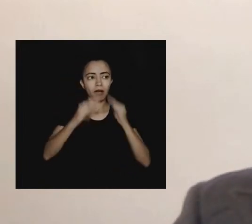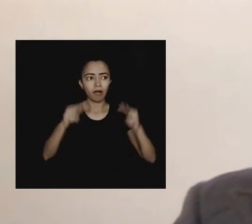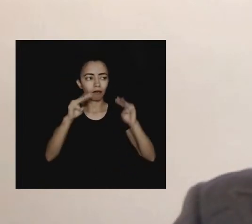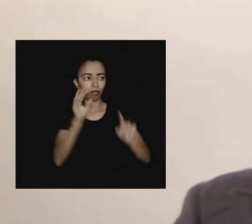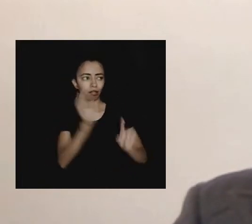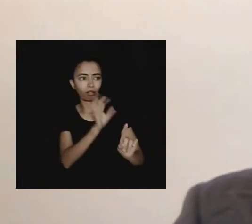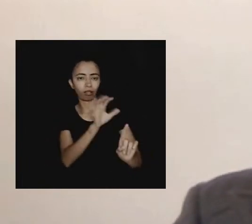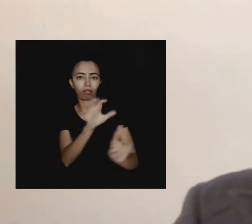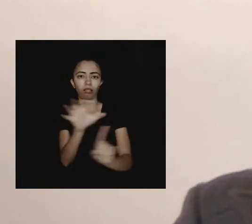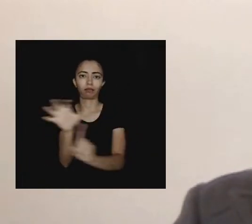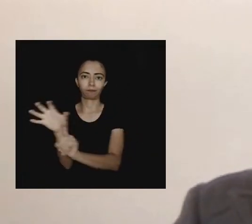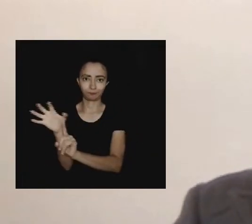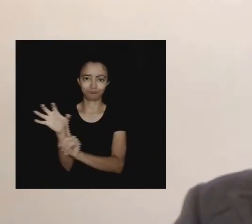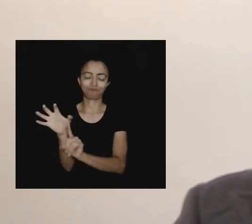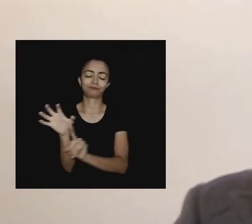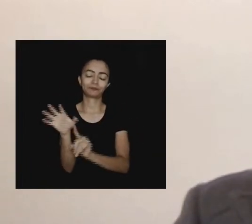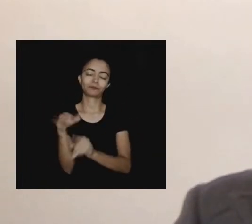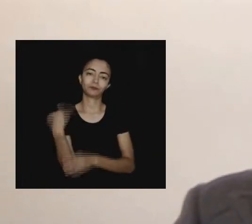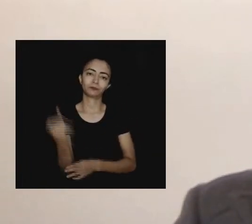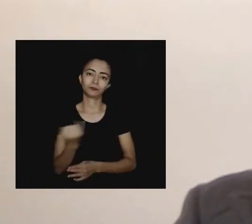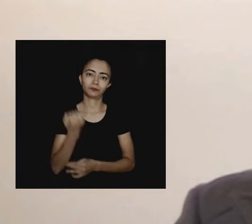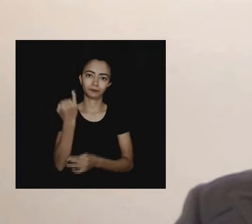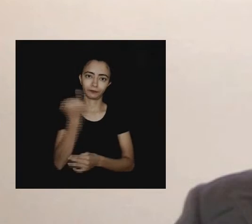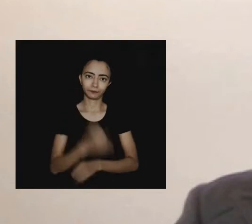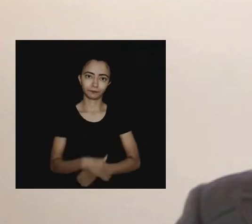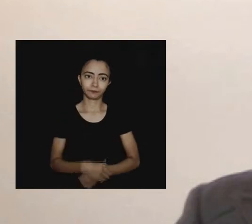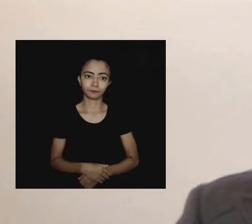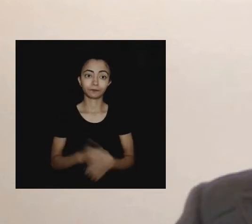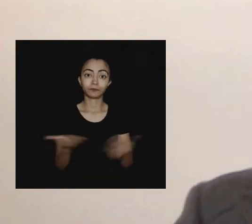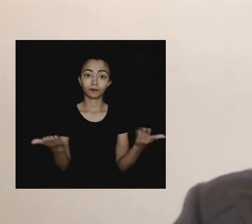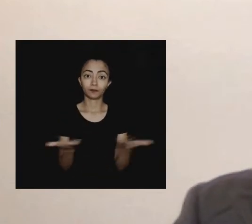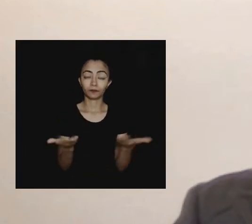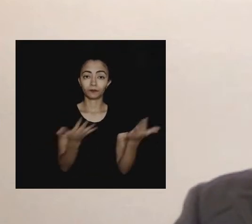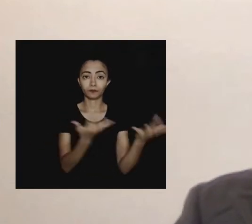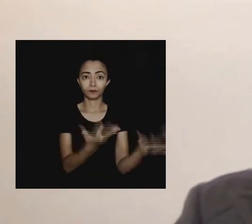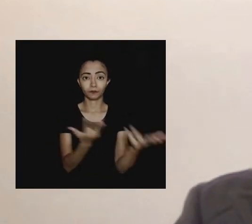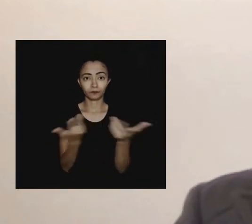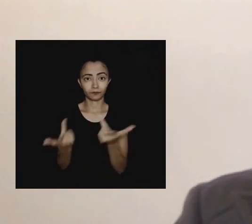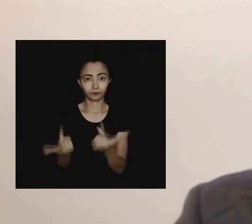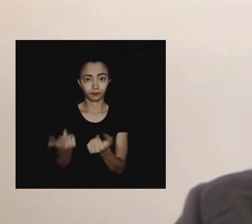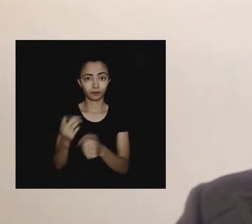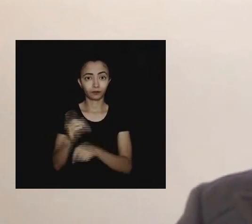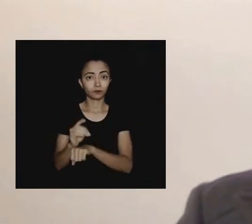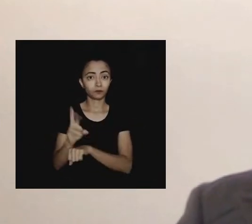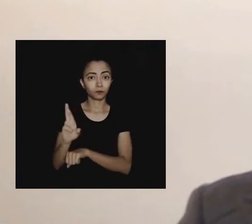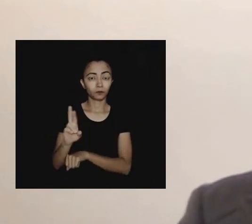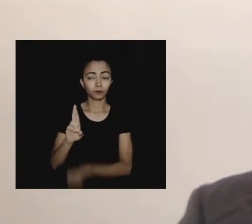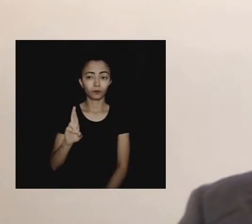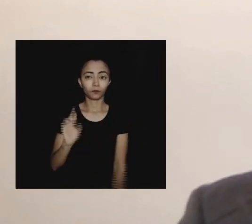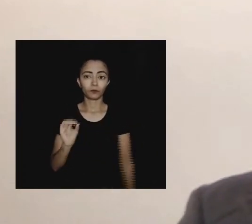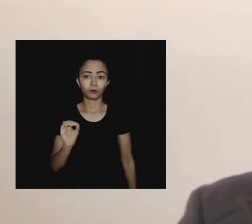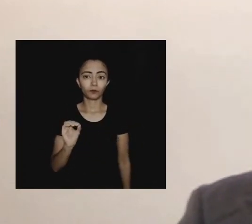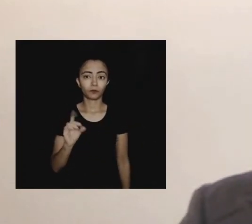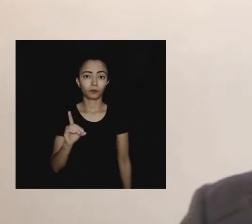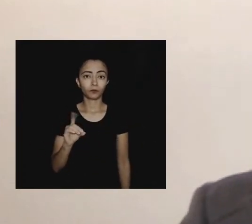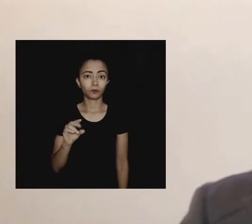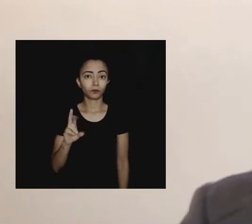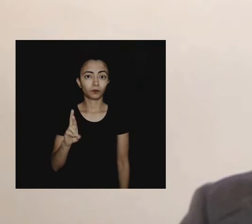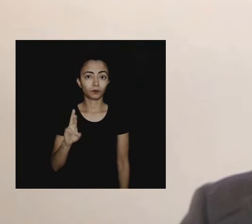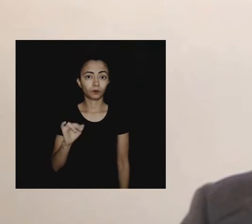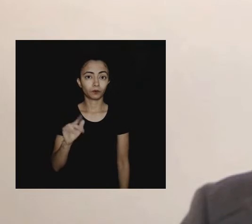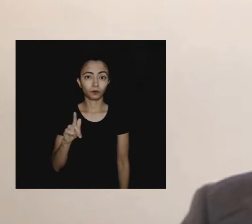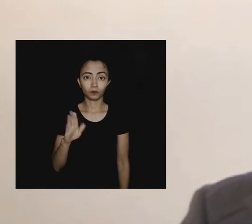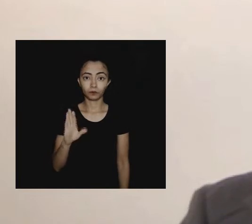everything that's going on. So I'd like now to invite Dr. Rodrigo Viana. He is